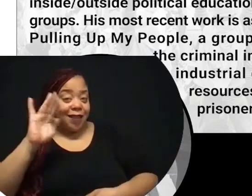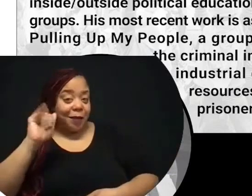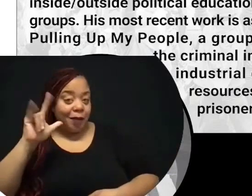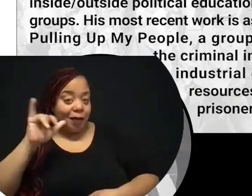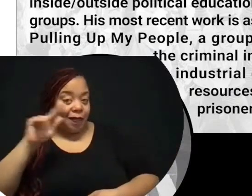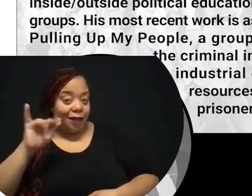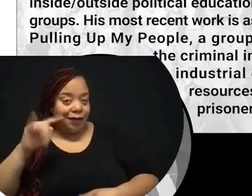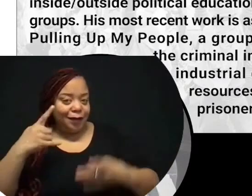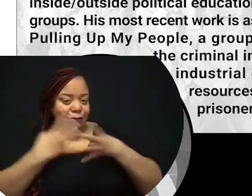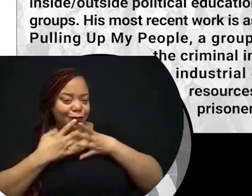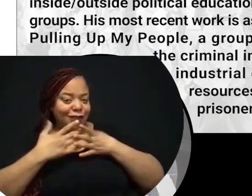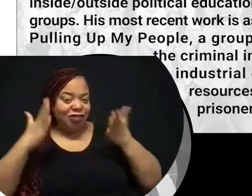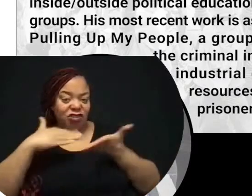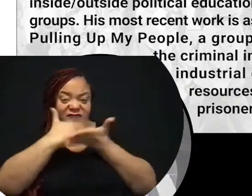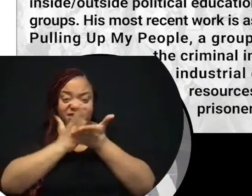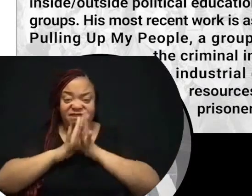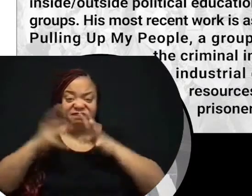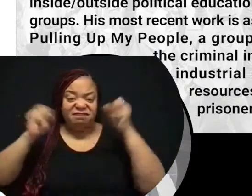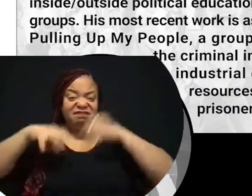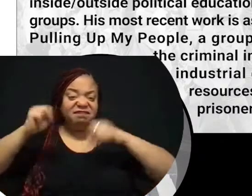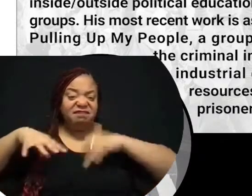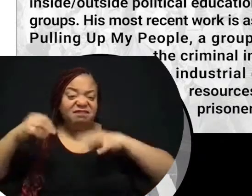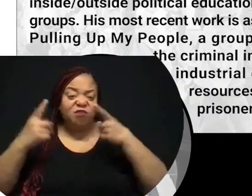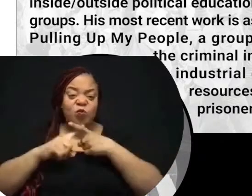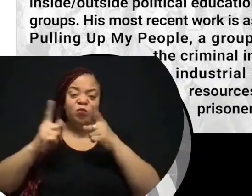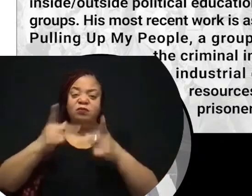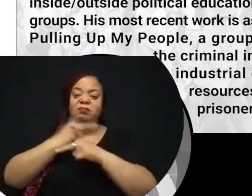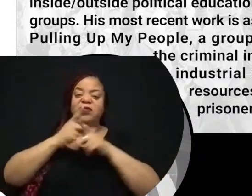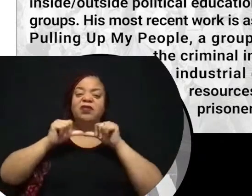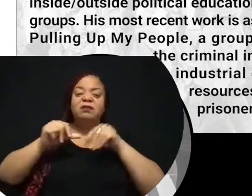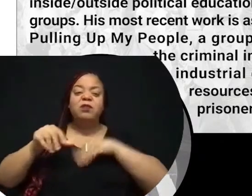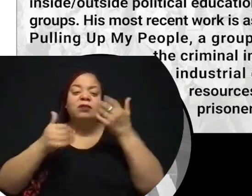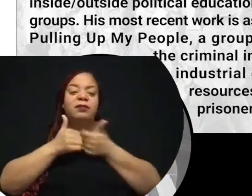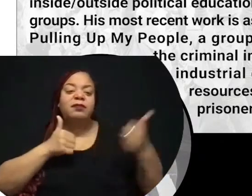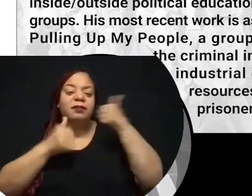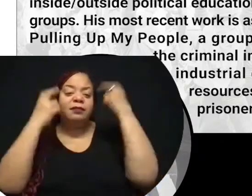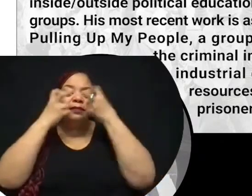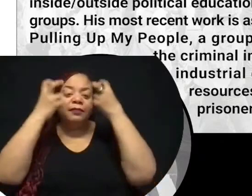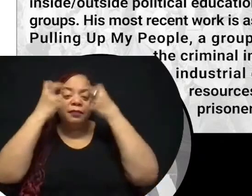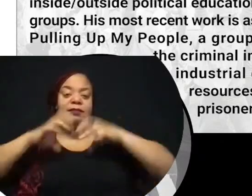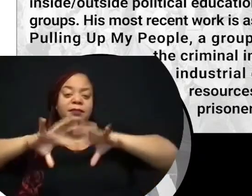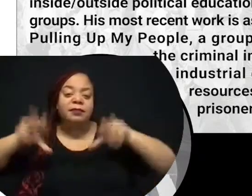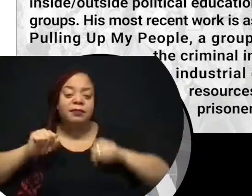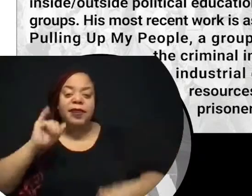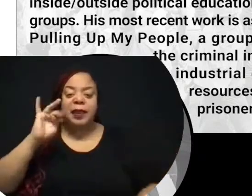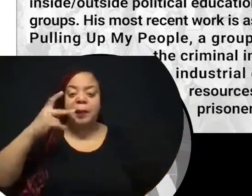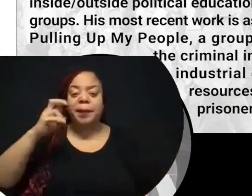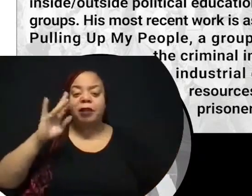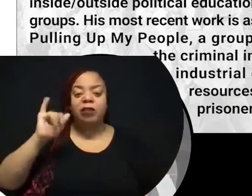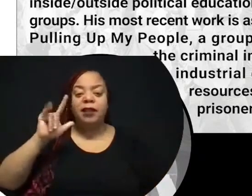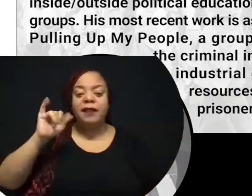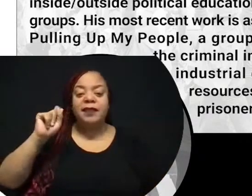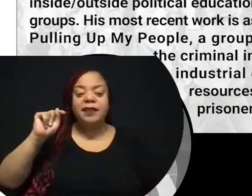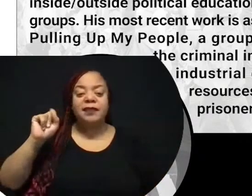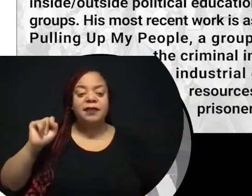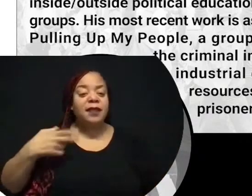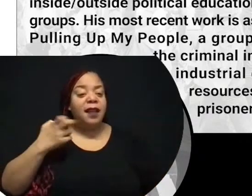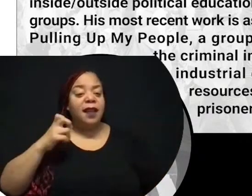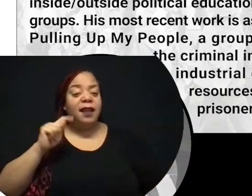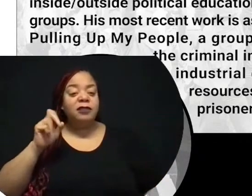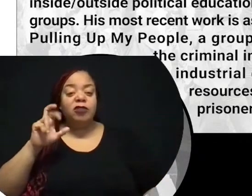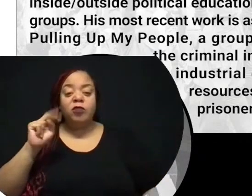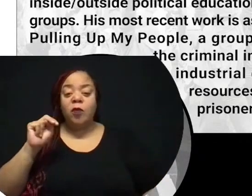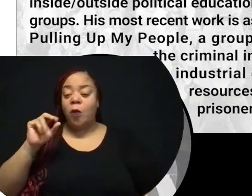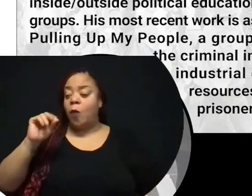same source. And then when you do finally realize that we're fighting the same enemy,